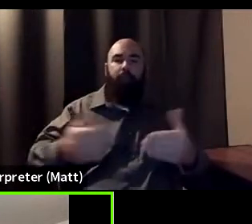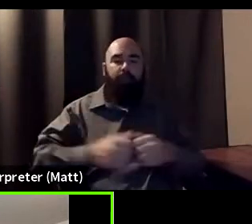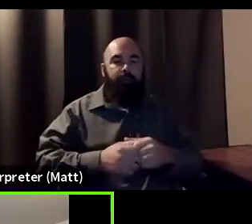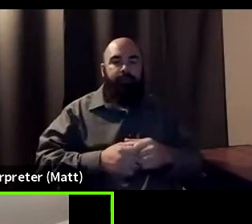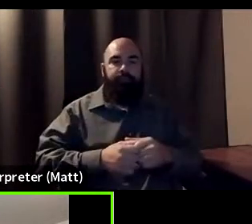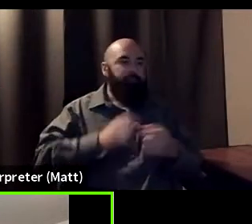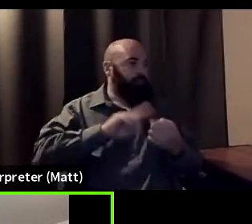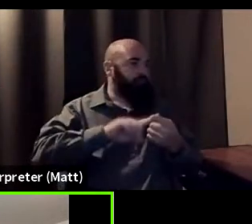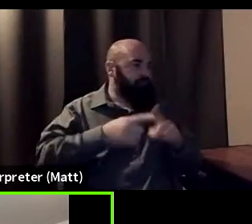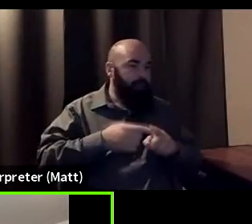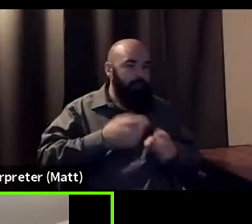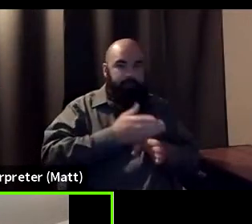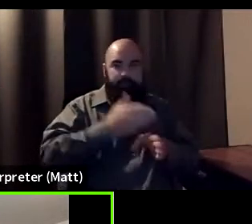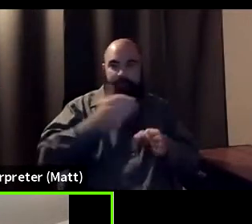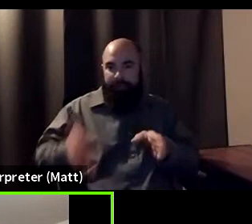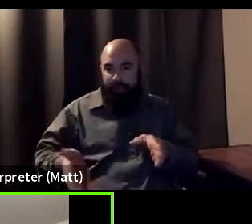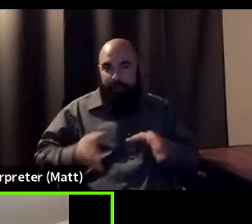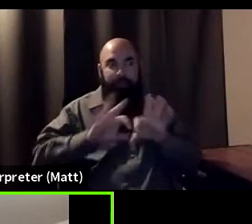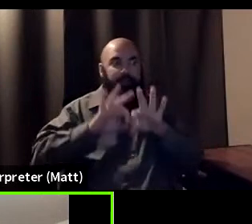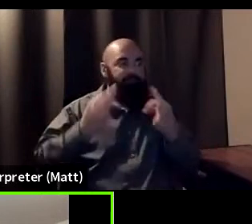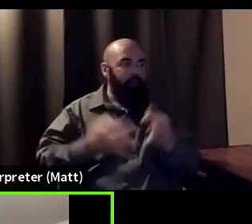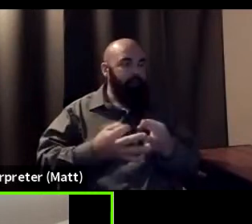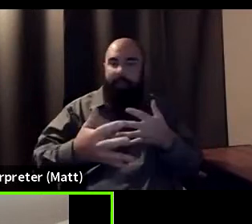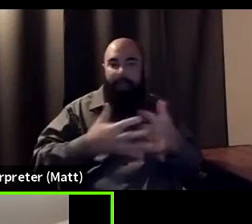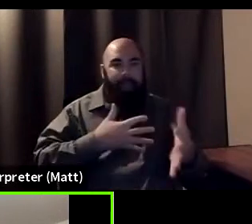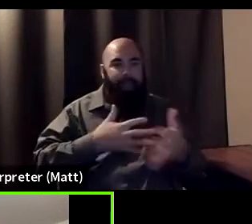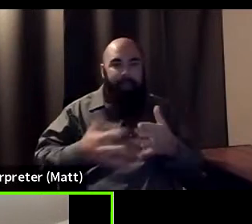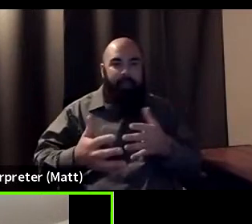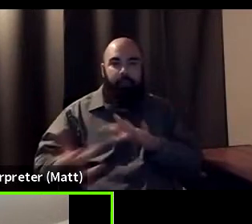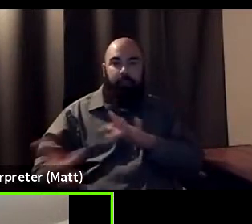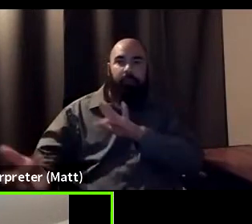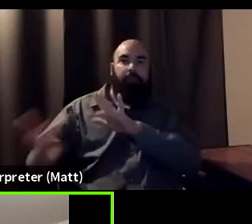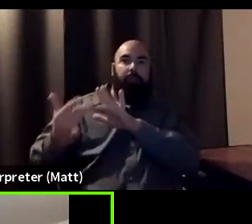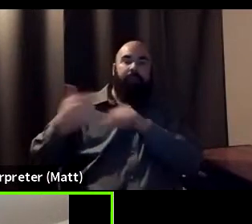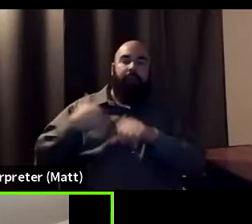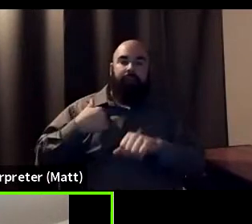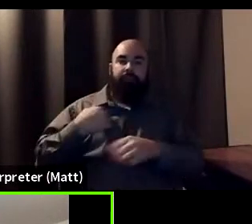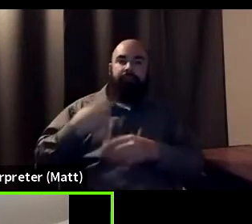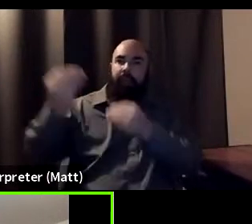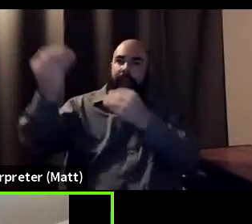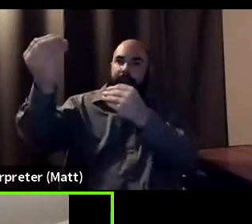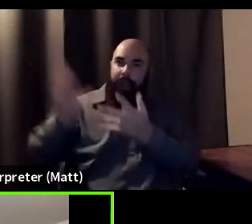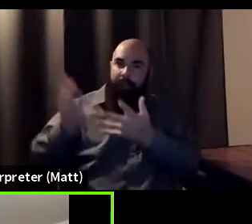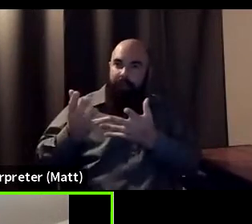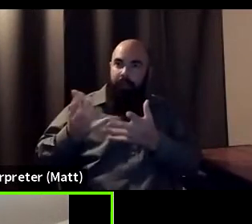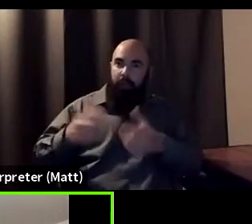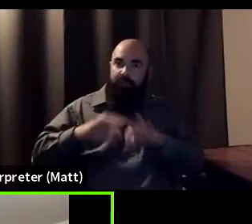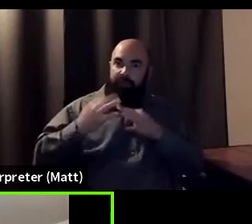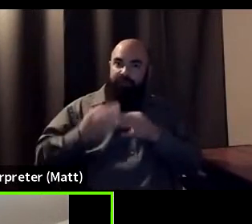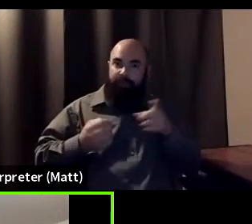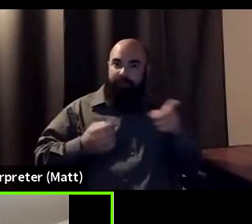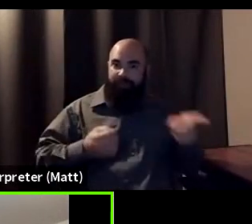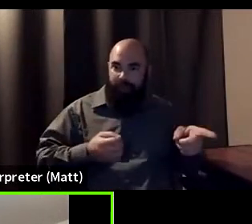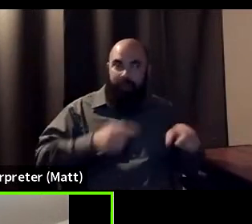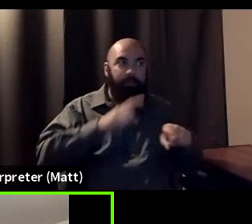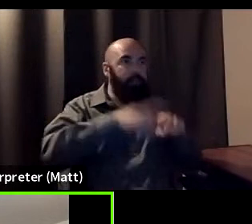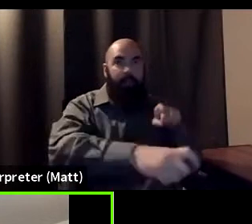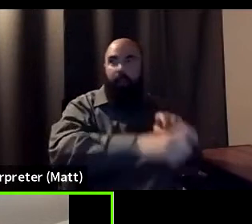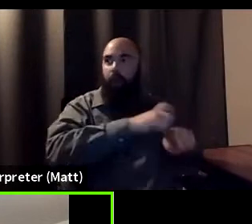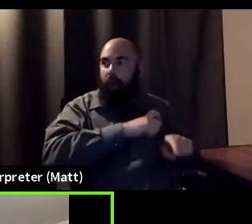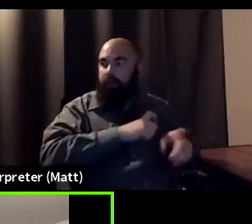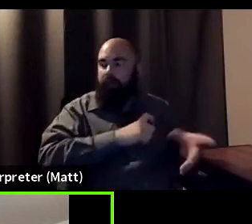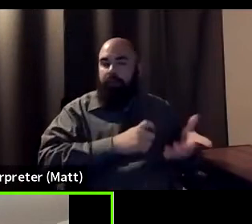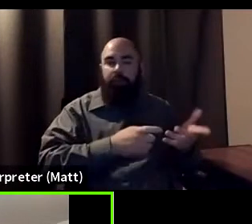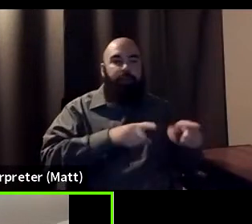neighbors, relatives to please reach out. If we don't know about someone, we cannot vaccinate them. We also get calls